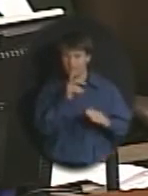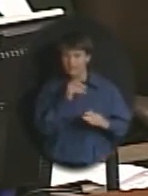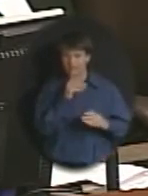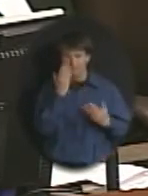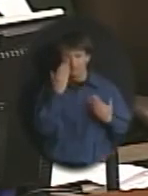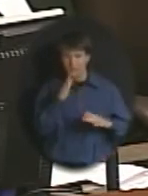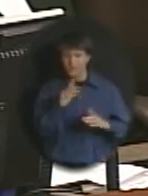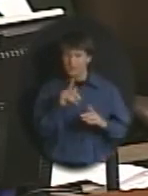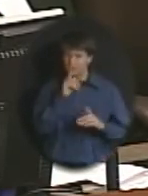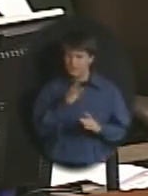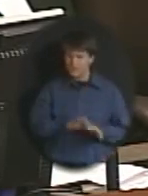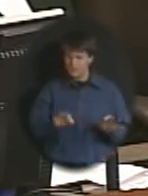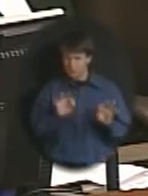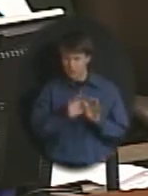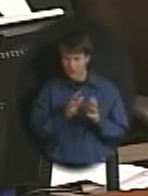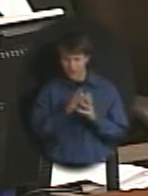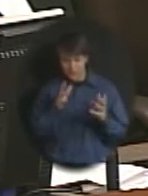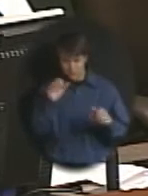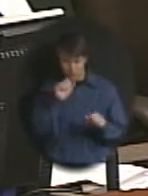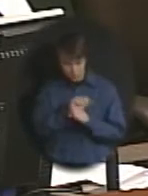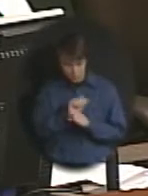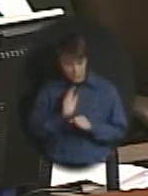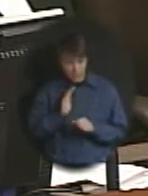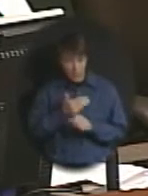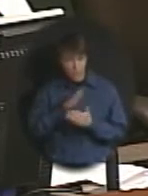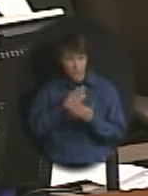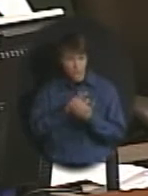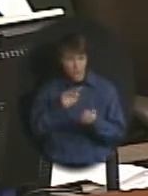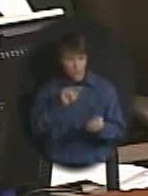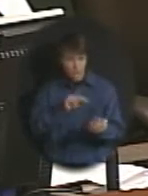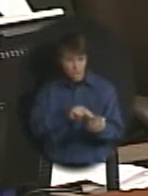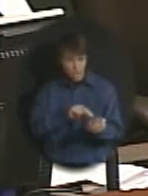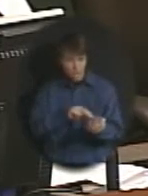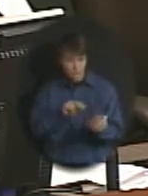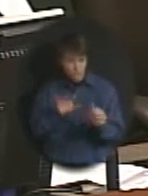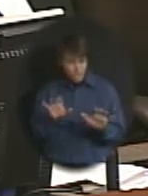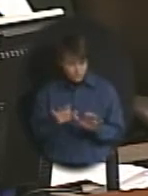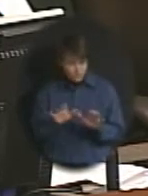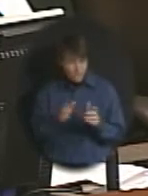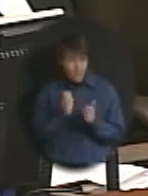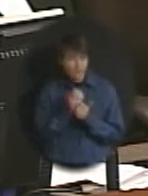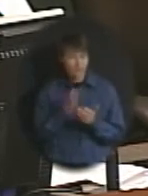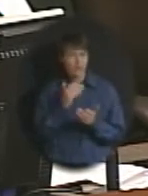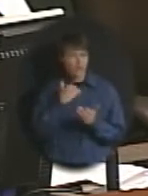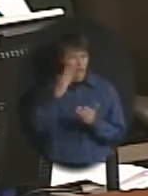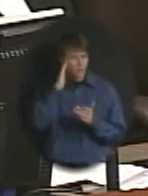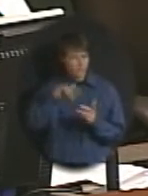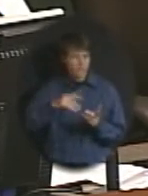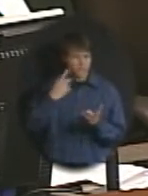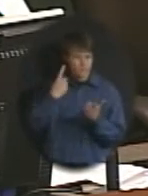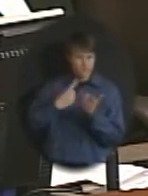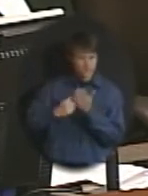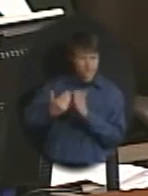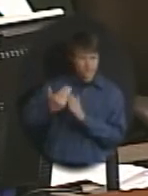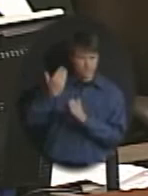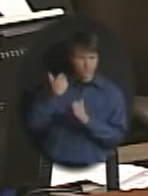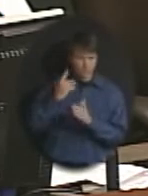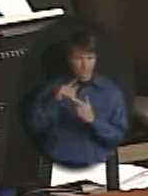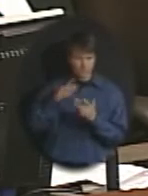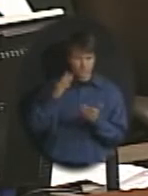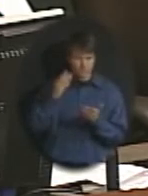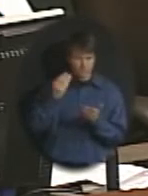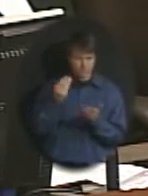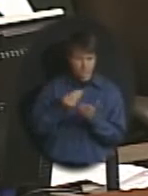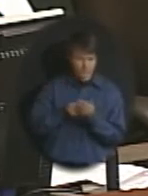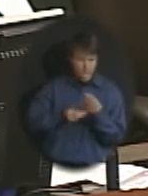how important that is and how much work our school nurses do. And I know there's been some discussion in the past about budget